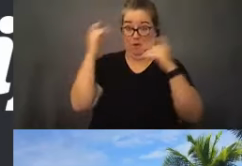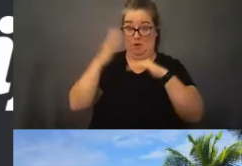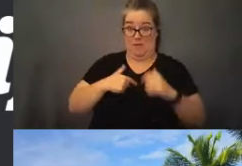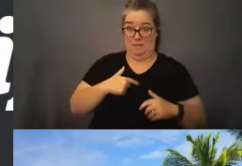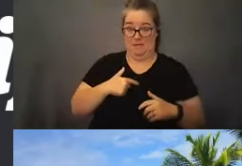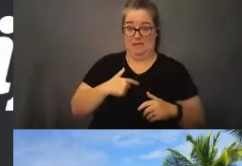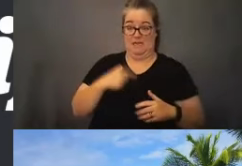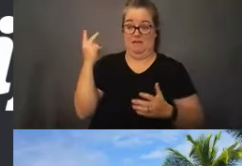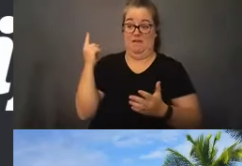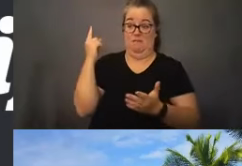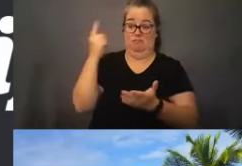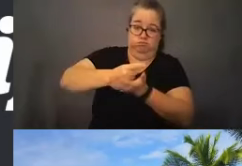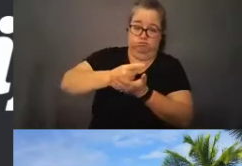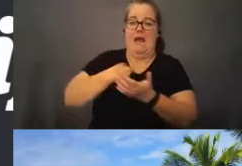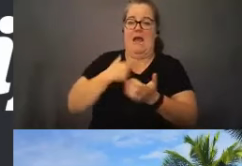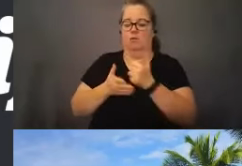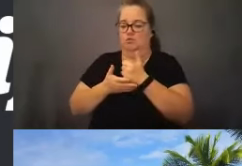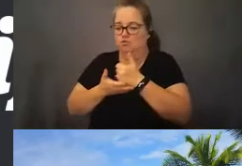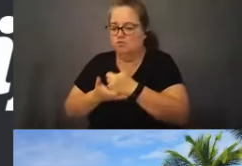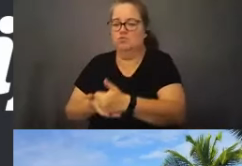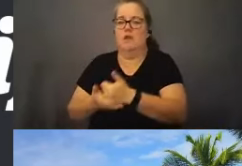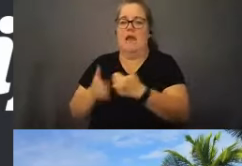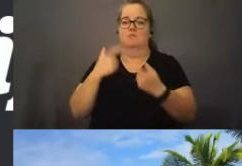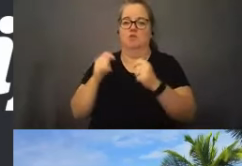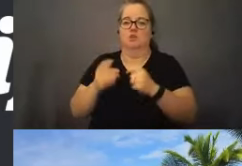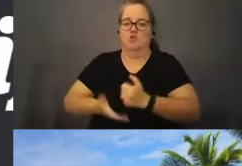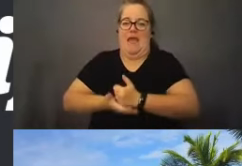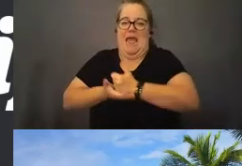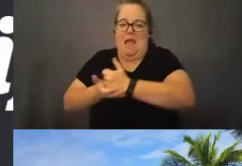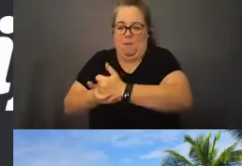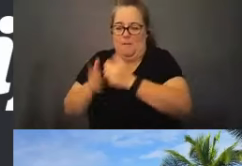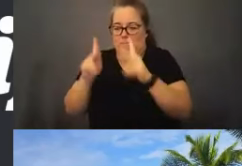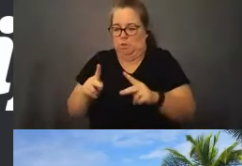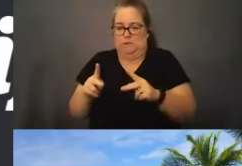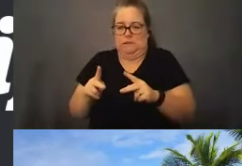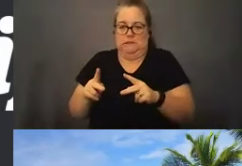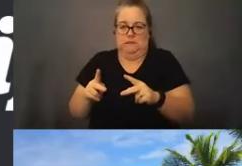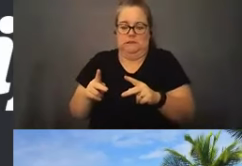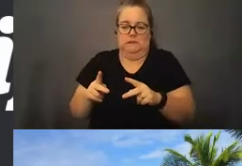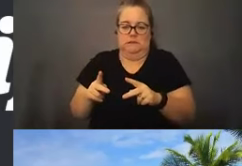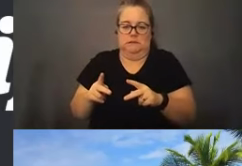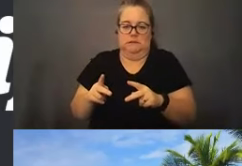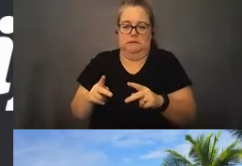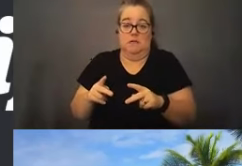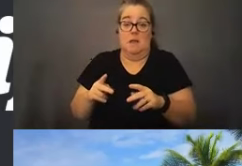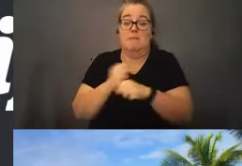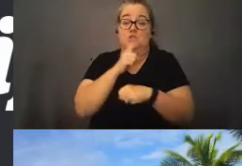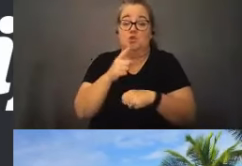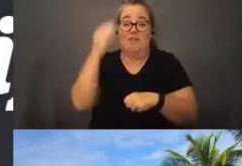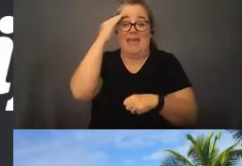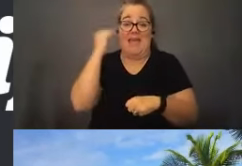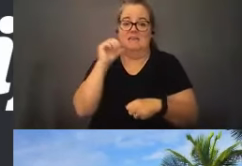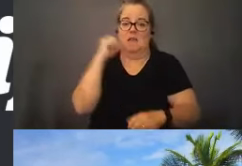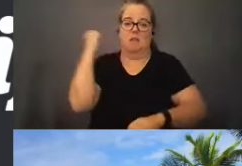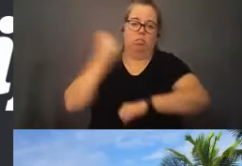going to fall, and I'll just try to, because I'm holding the upper part, I'm just going to try to make sure the head doesn't hit